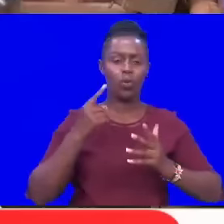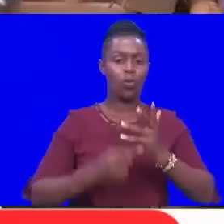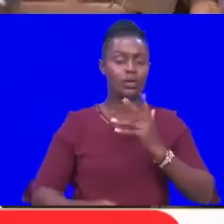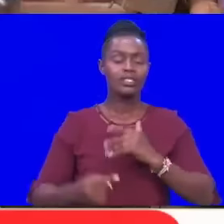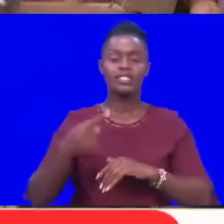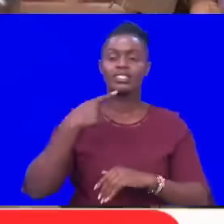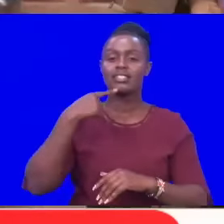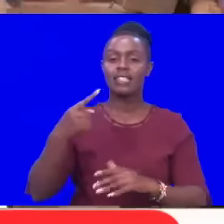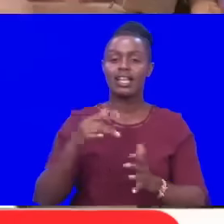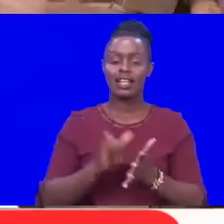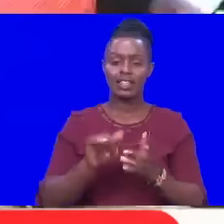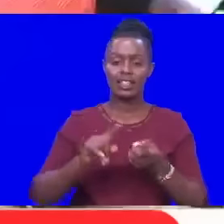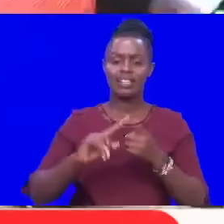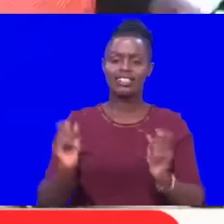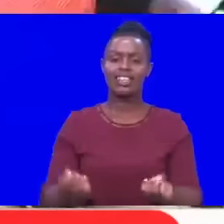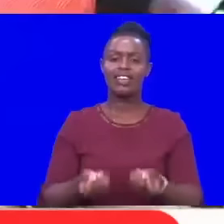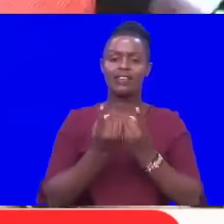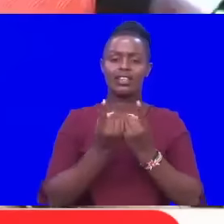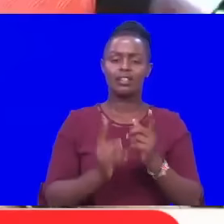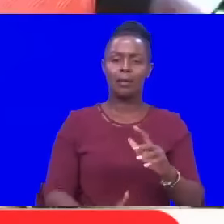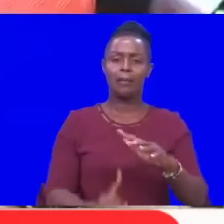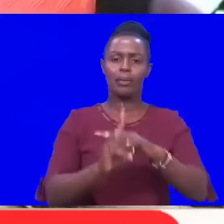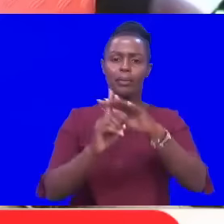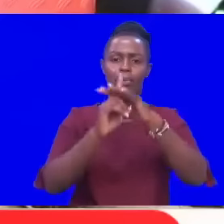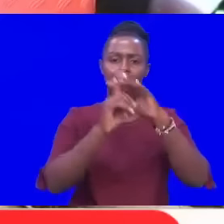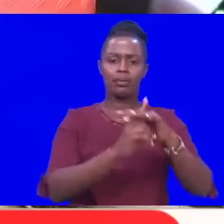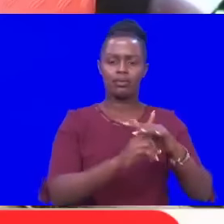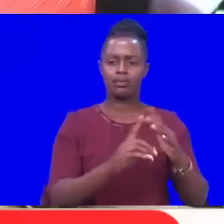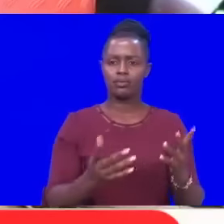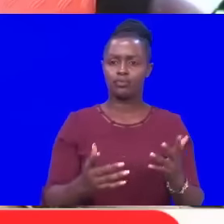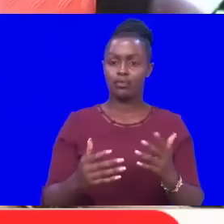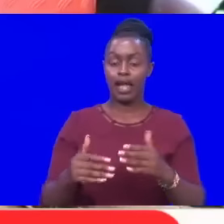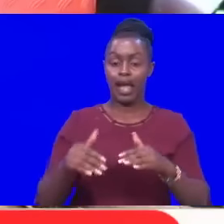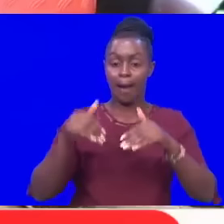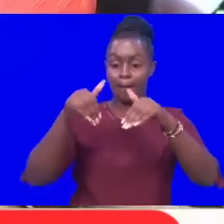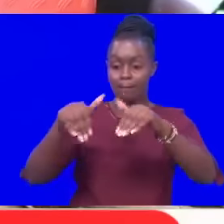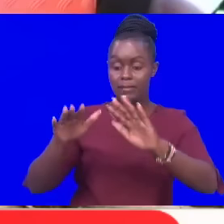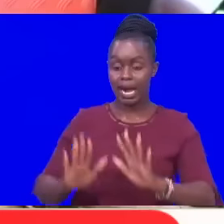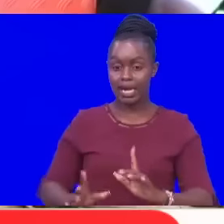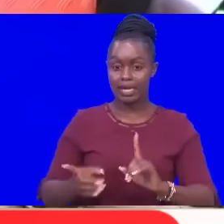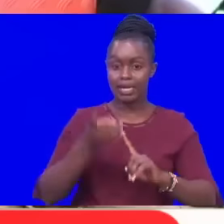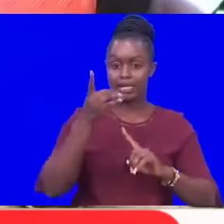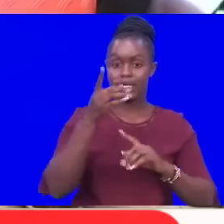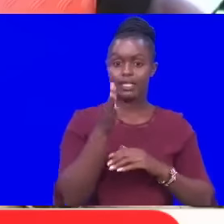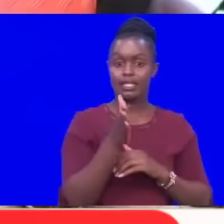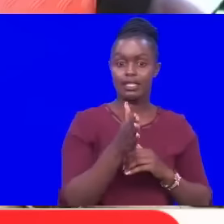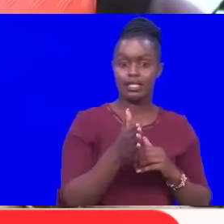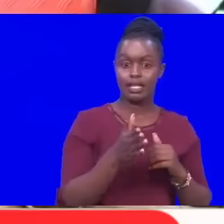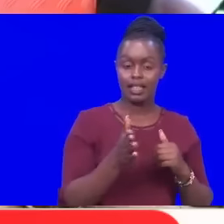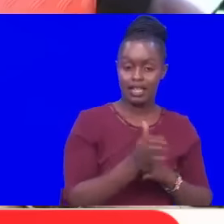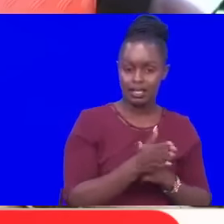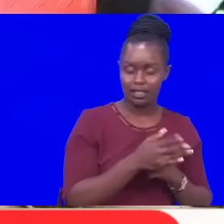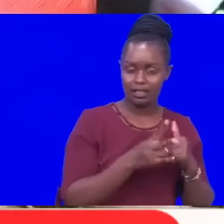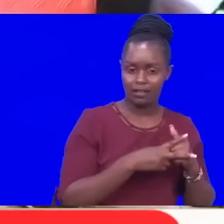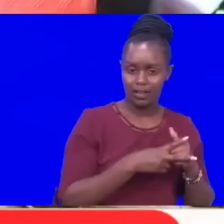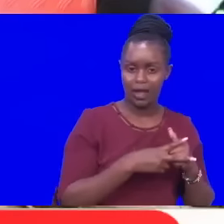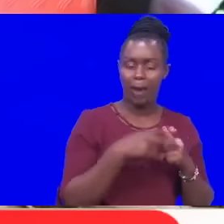series of bizarre events. Tulimusika Thursday, 7th, 8th, wa hiyo hiyo March,